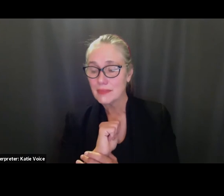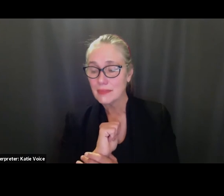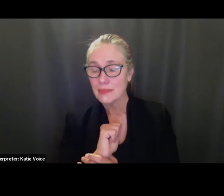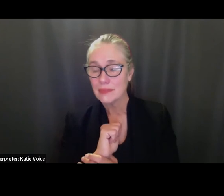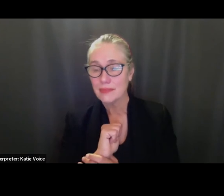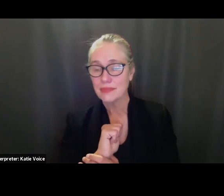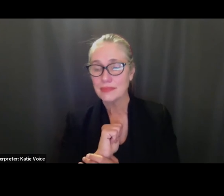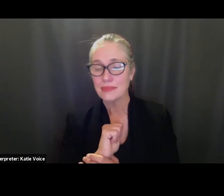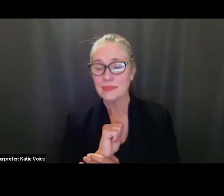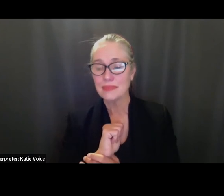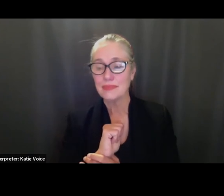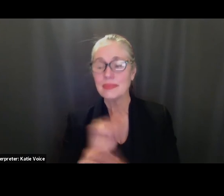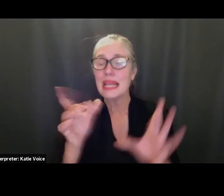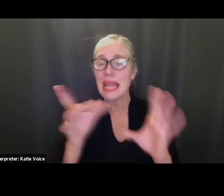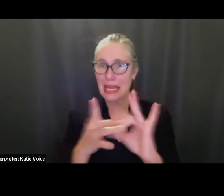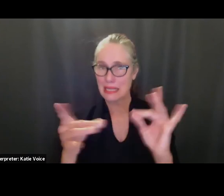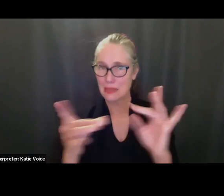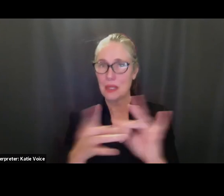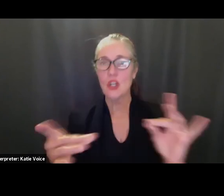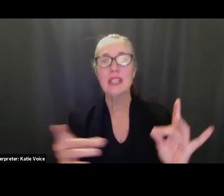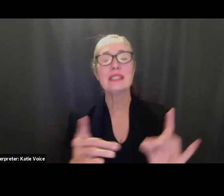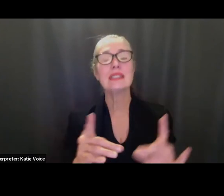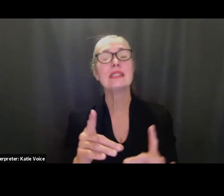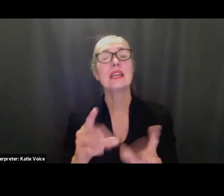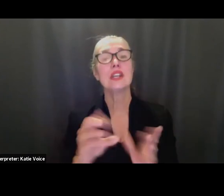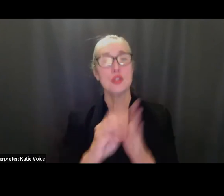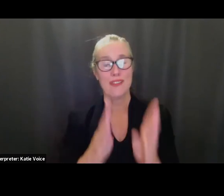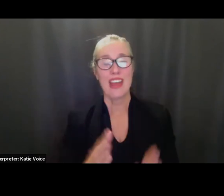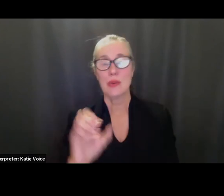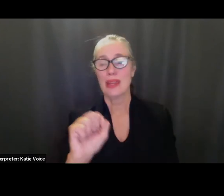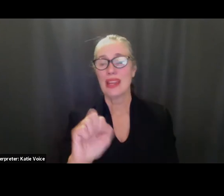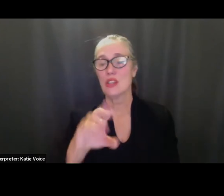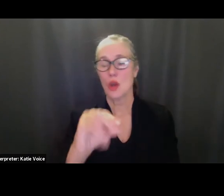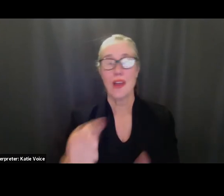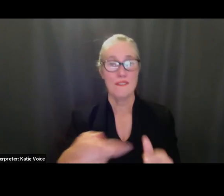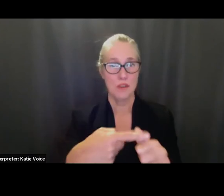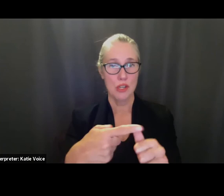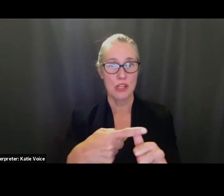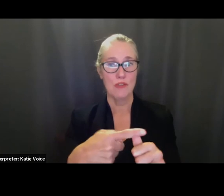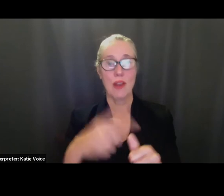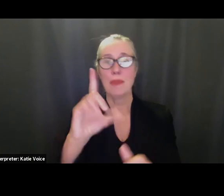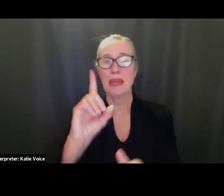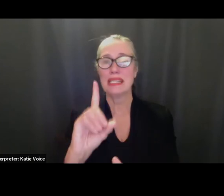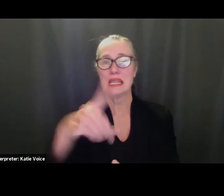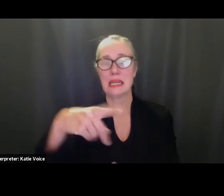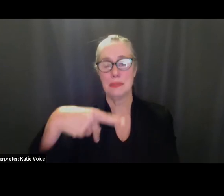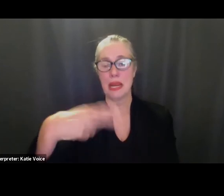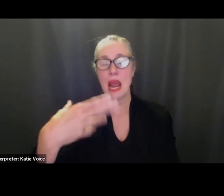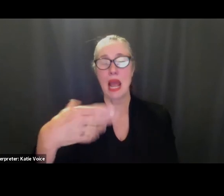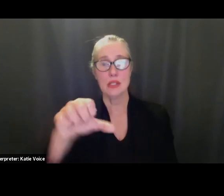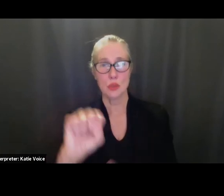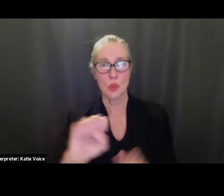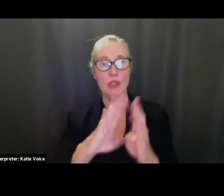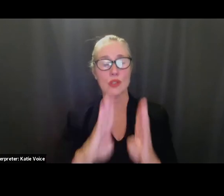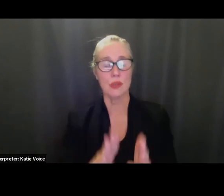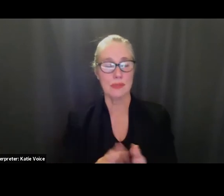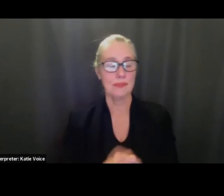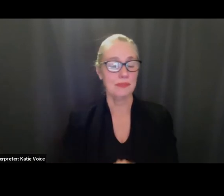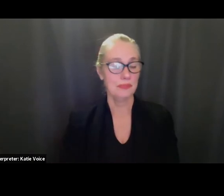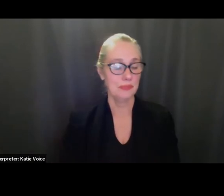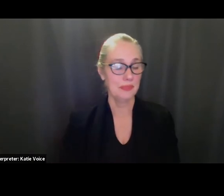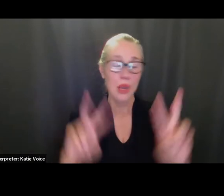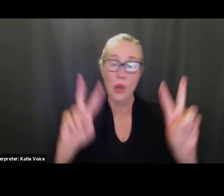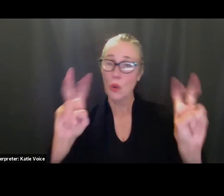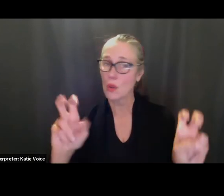experiences that students have had with sros the first one is from a dp high student quote this isn't